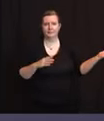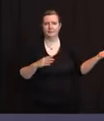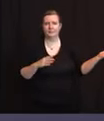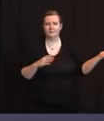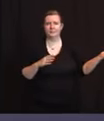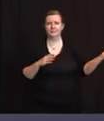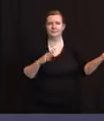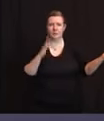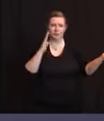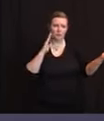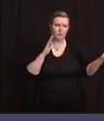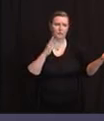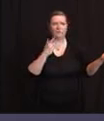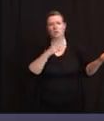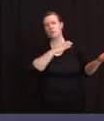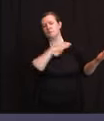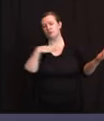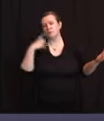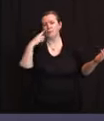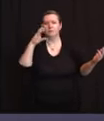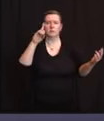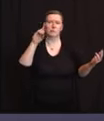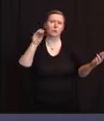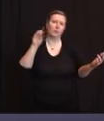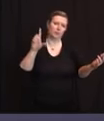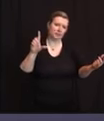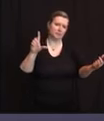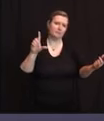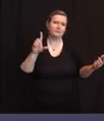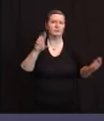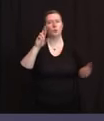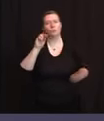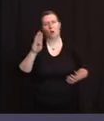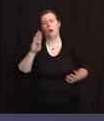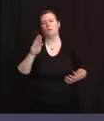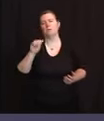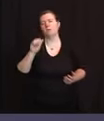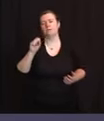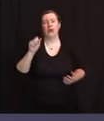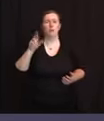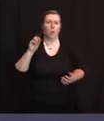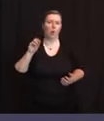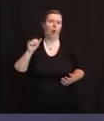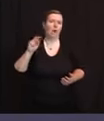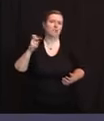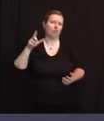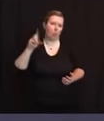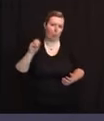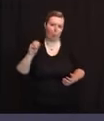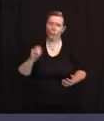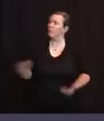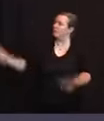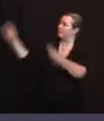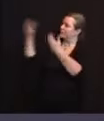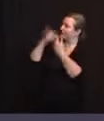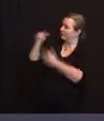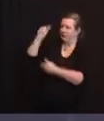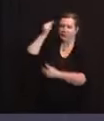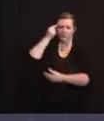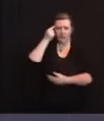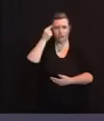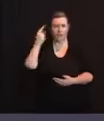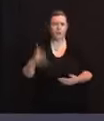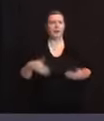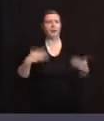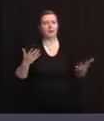introduce the Commissioner of the Department of Labor and Workforce Development, Rob Acero Angelo. Rob. Thank you, Governor. I'm embarrassed to say it took a little time,